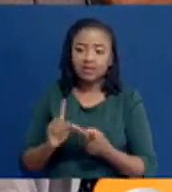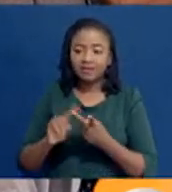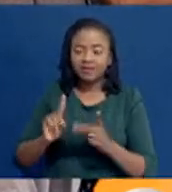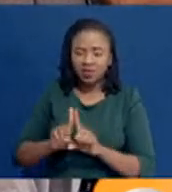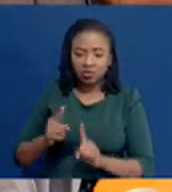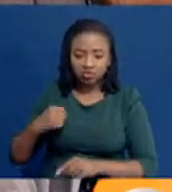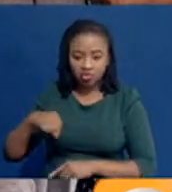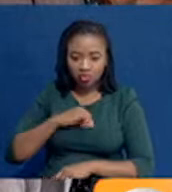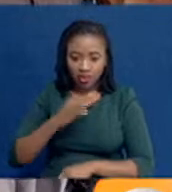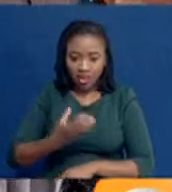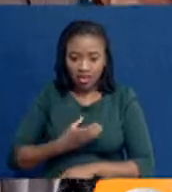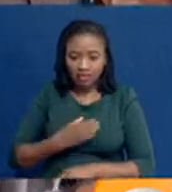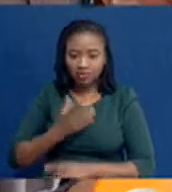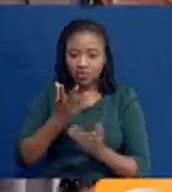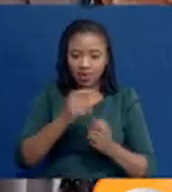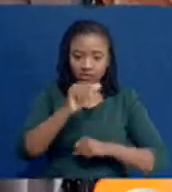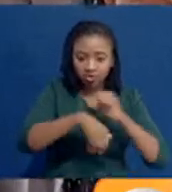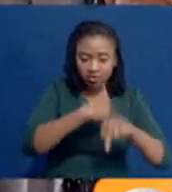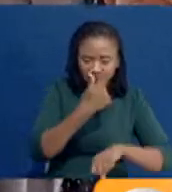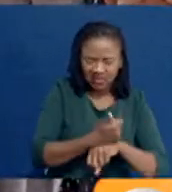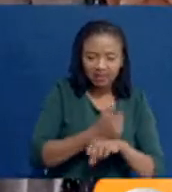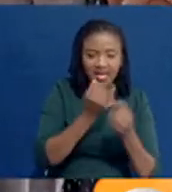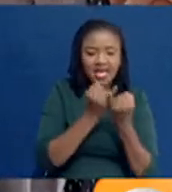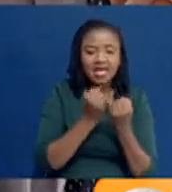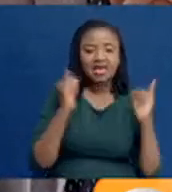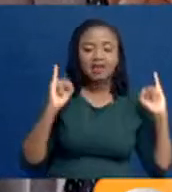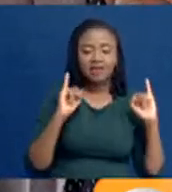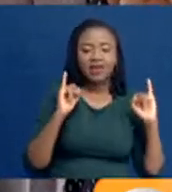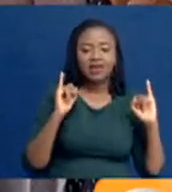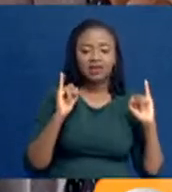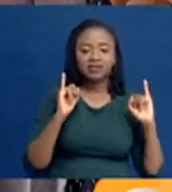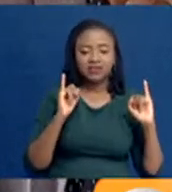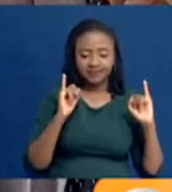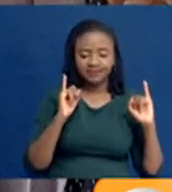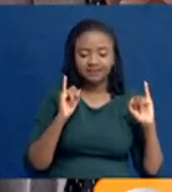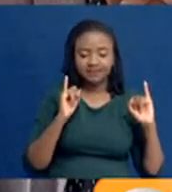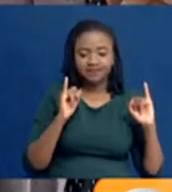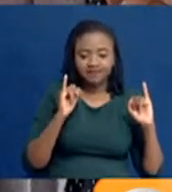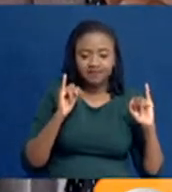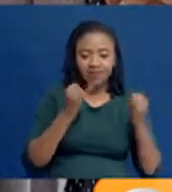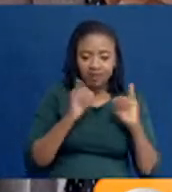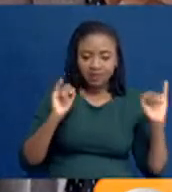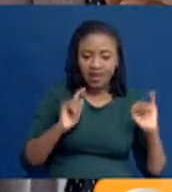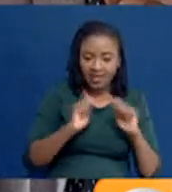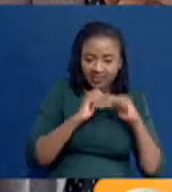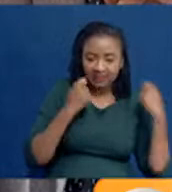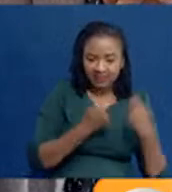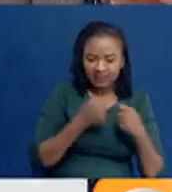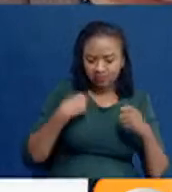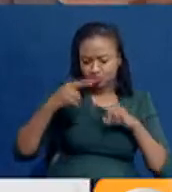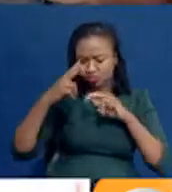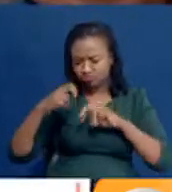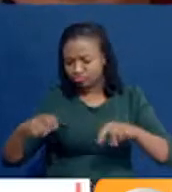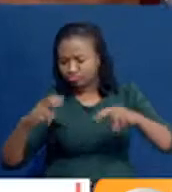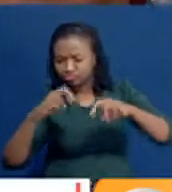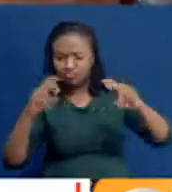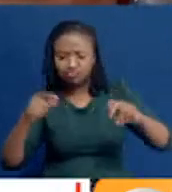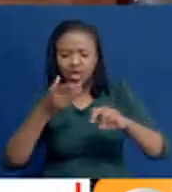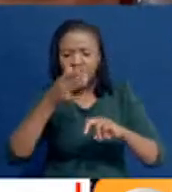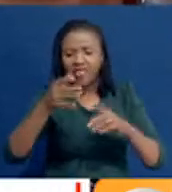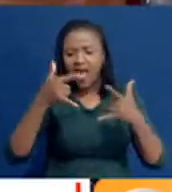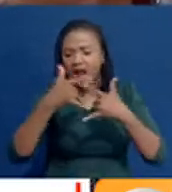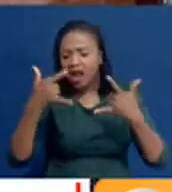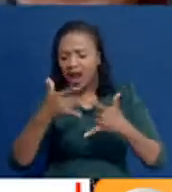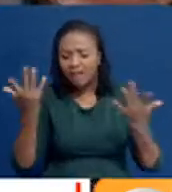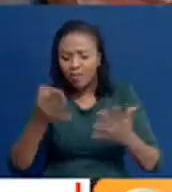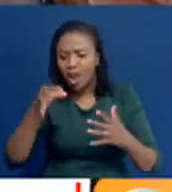and multi-sectoral task force to audit the electoral process to identify all the loopholes and weaknesses of the electoral process